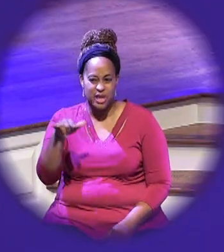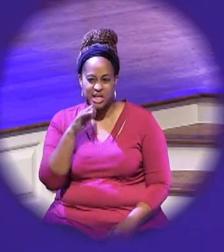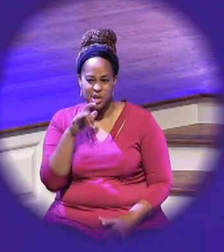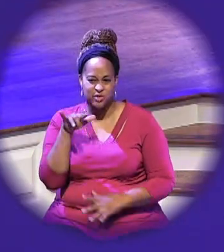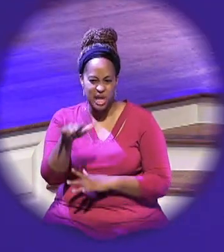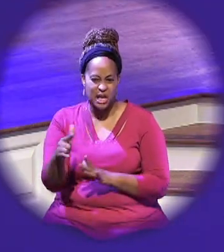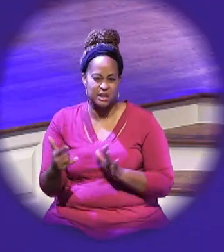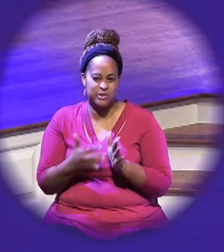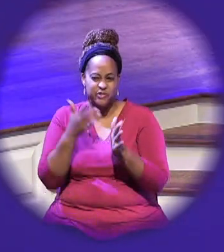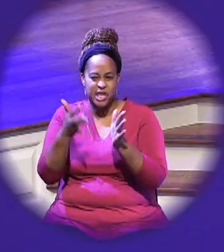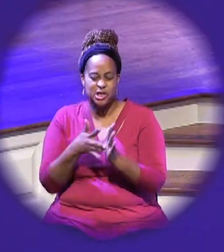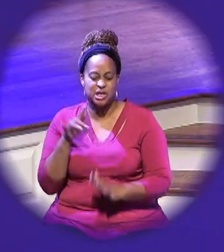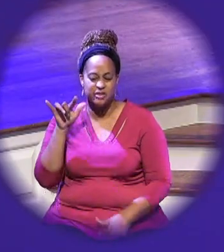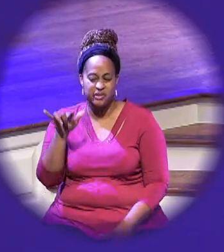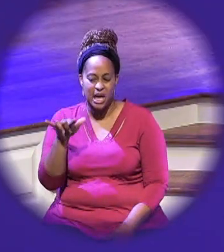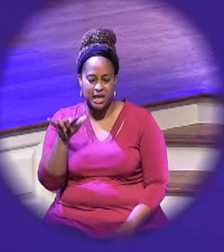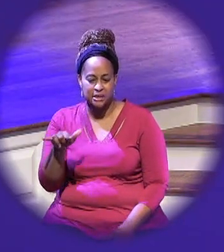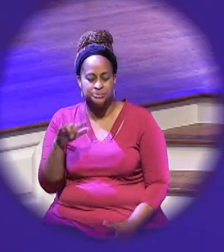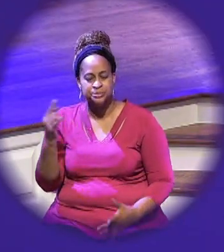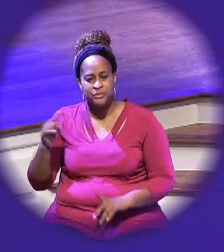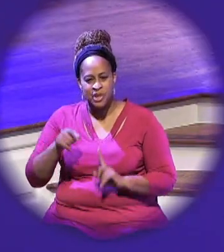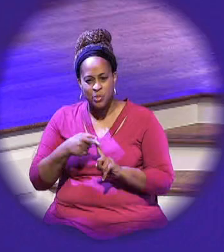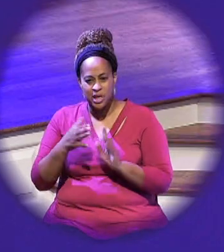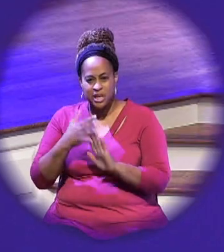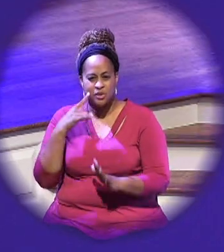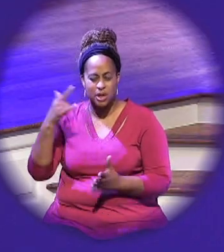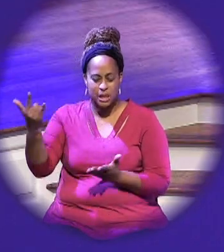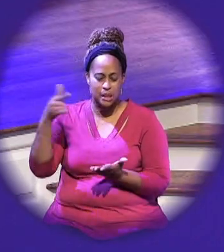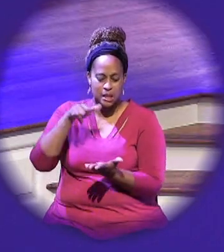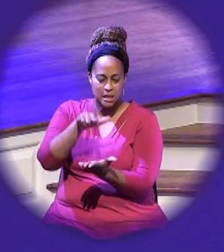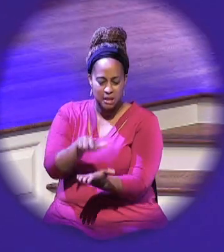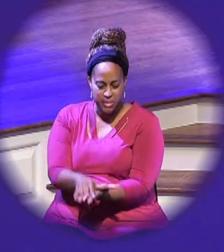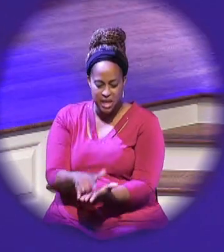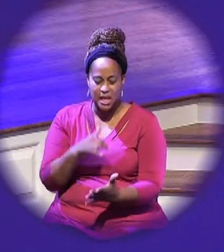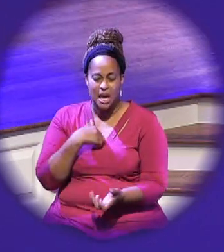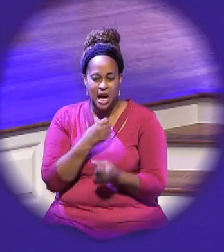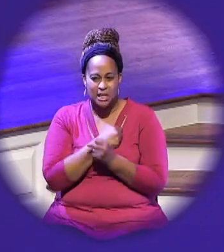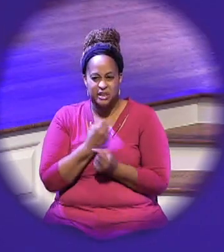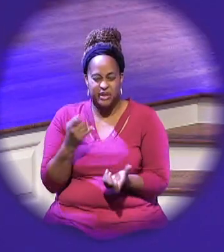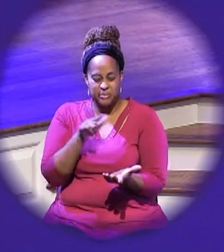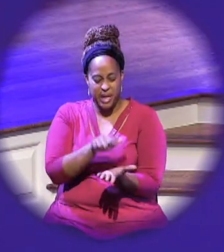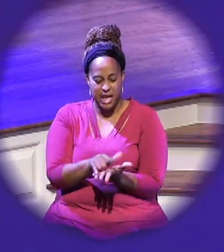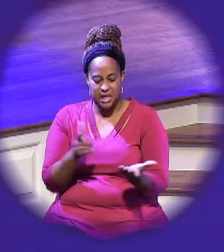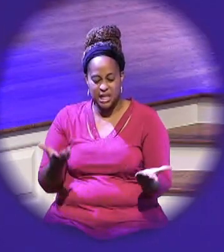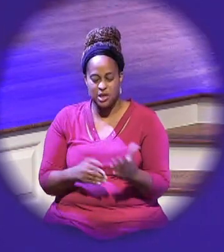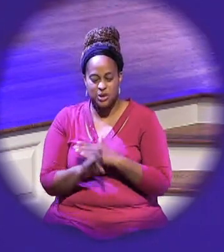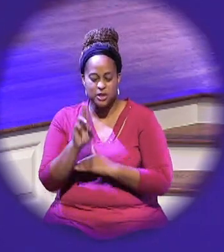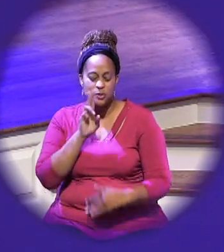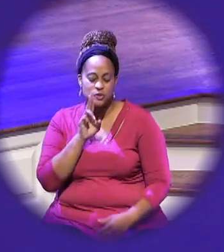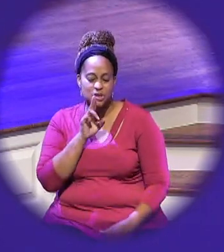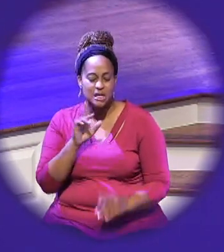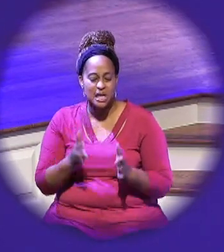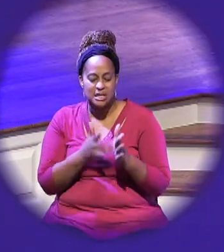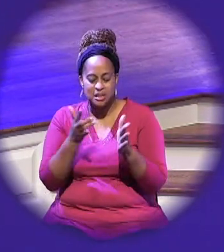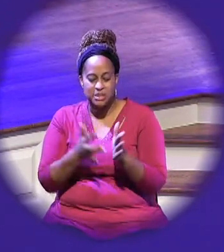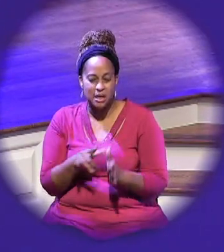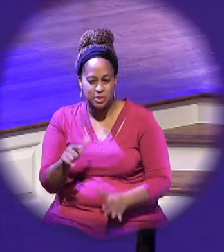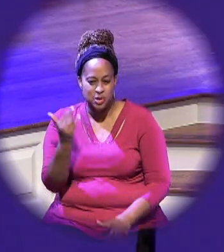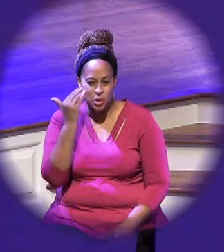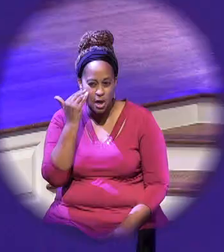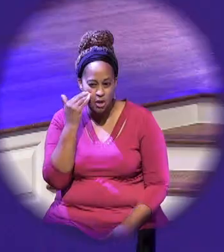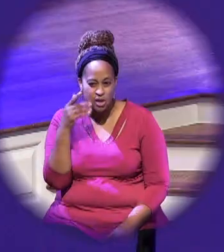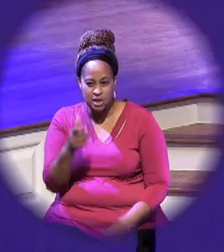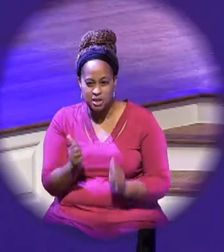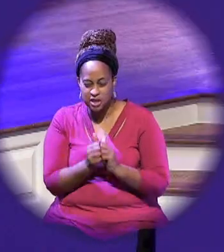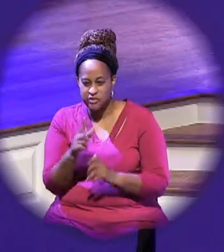but occasionally we'll fly, is just when you're coming in. I especially love landing back here in Houston because sometimes, you know, they've got to